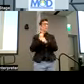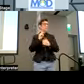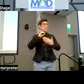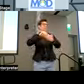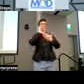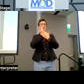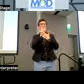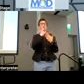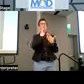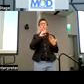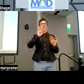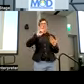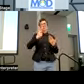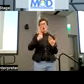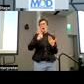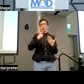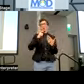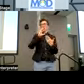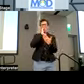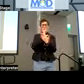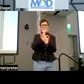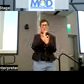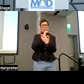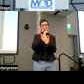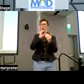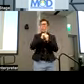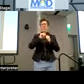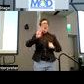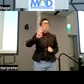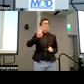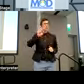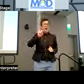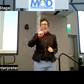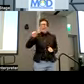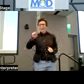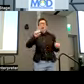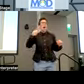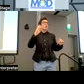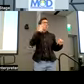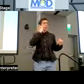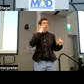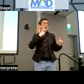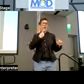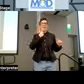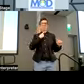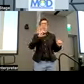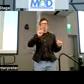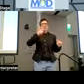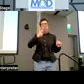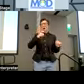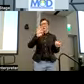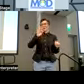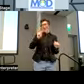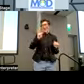here because without Brian Charlson and other blind Red Sox fans, there would not be accessibility